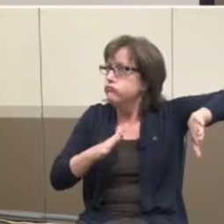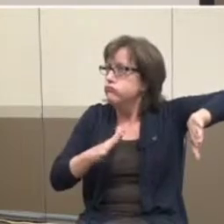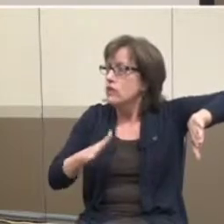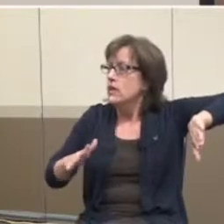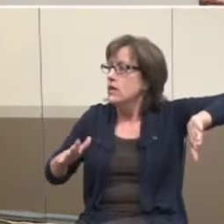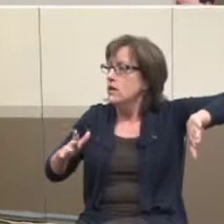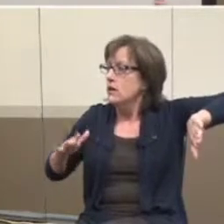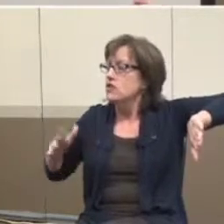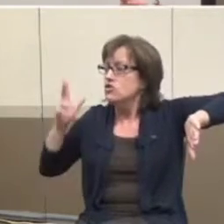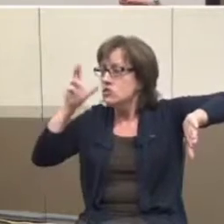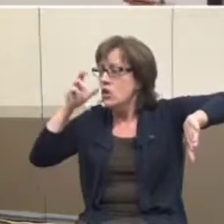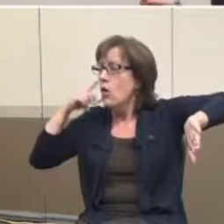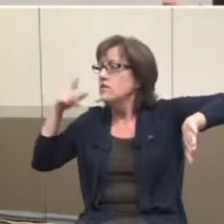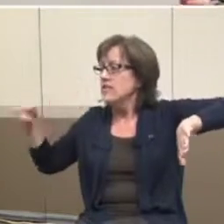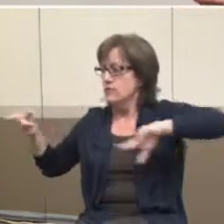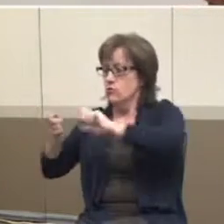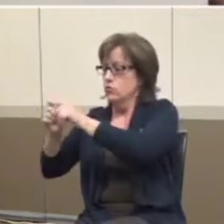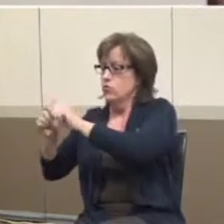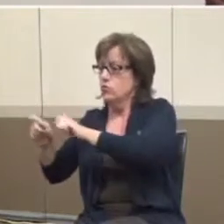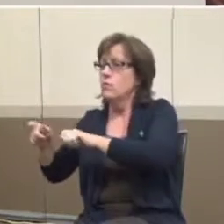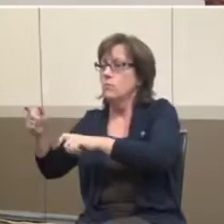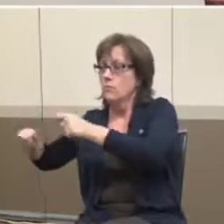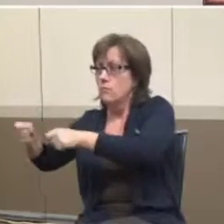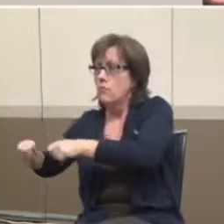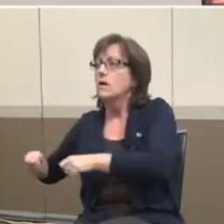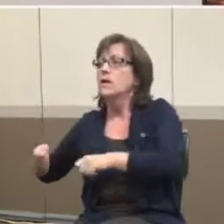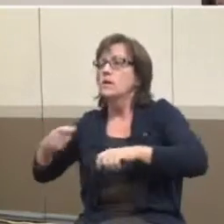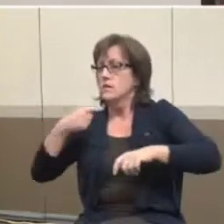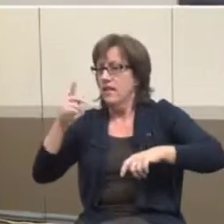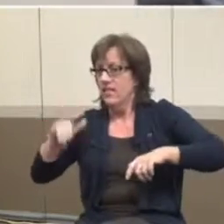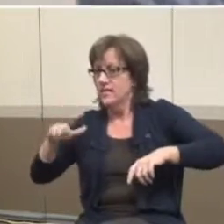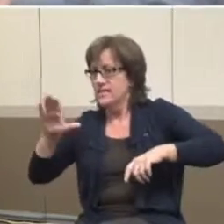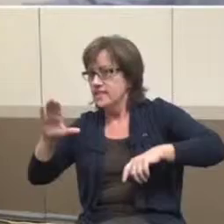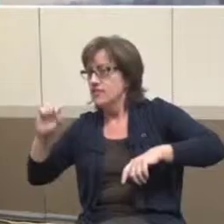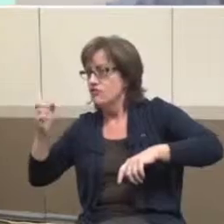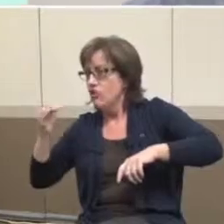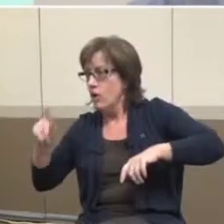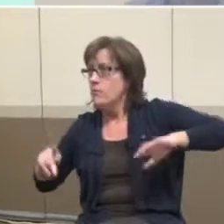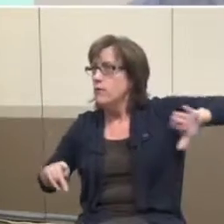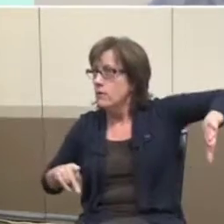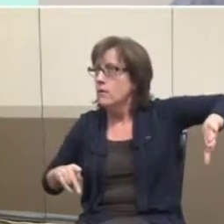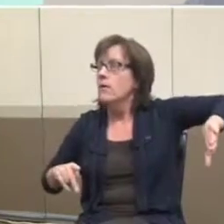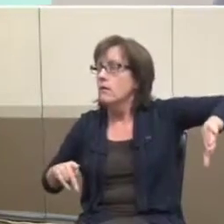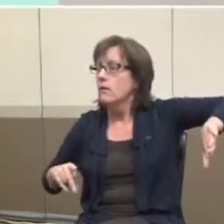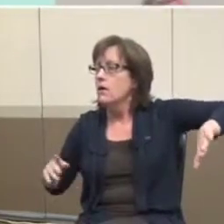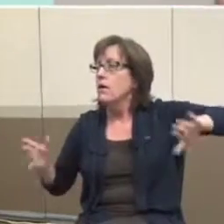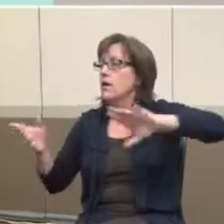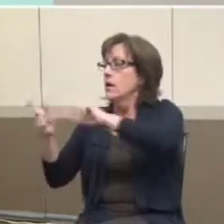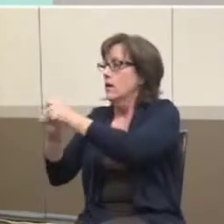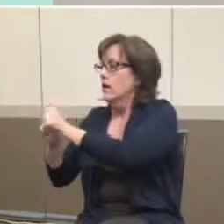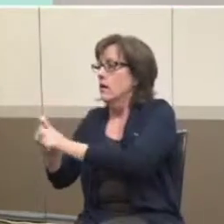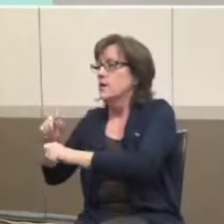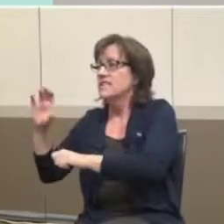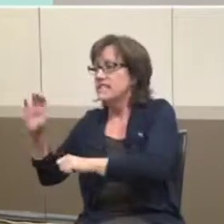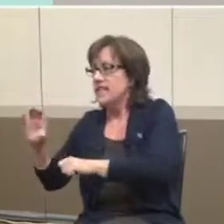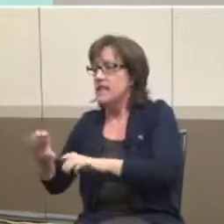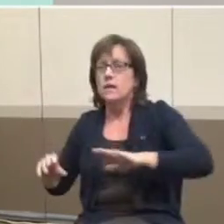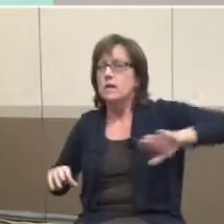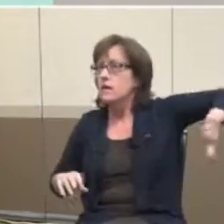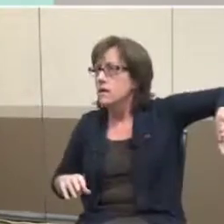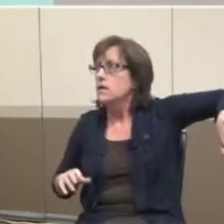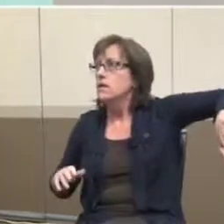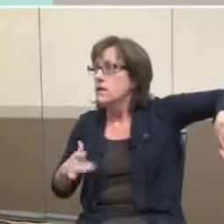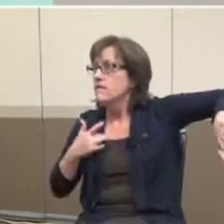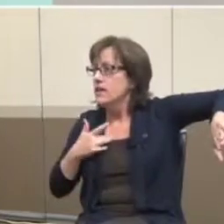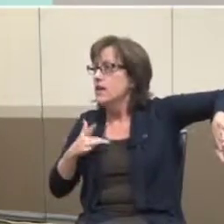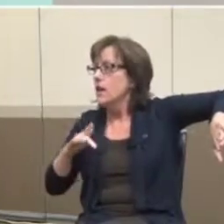to distinguish. That's a C sharp. That's a C. And she talks about how she